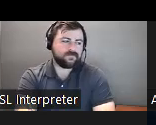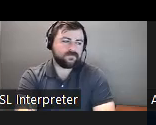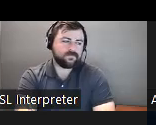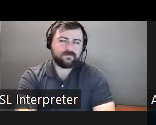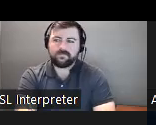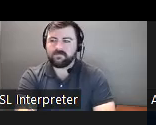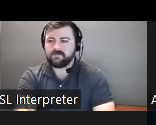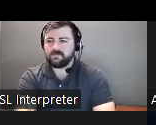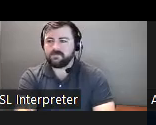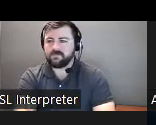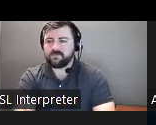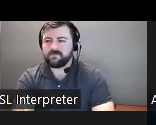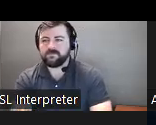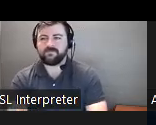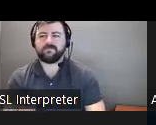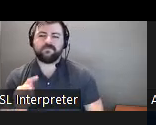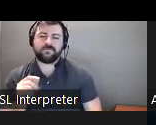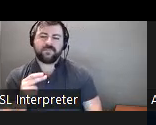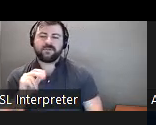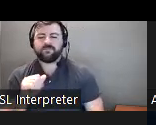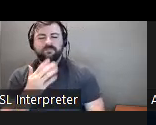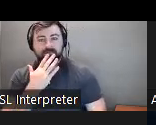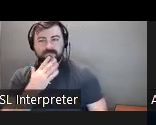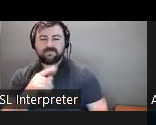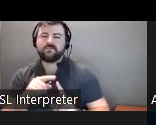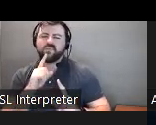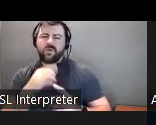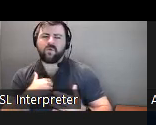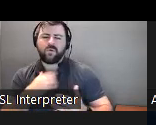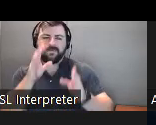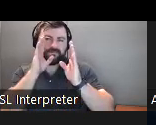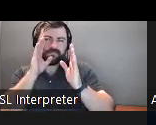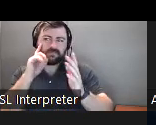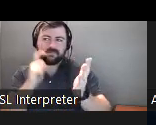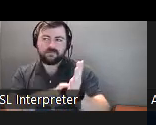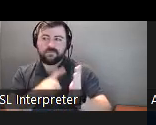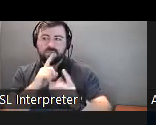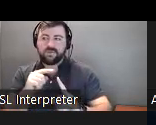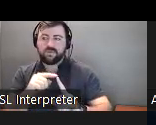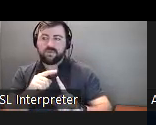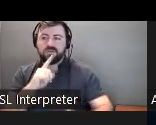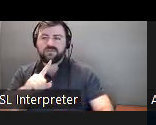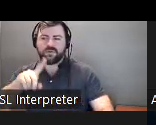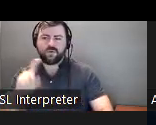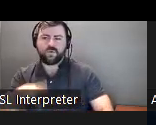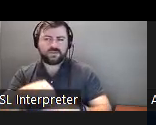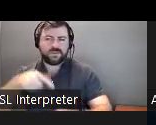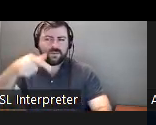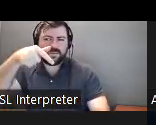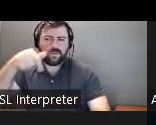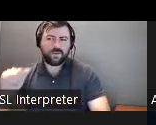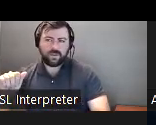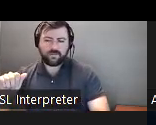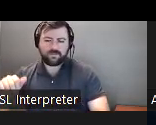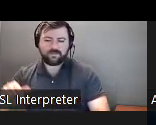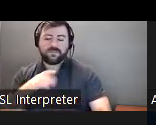Thank you, thank you. I just want to acknowledge right quick, there is a question in the Q&A. It